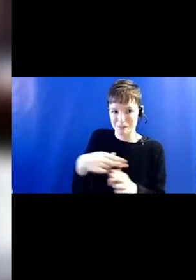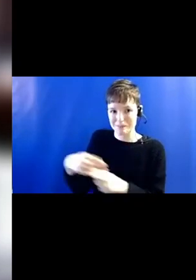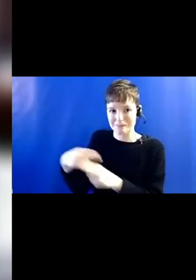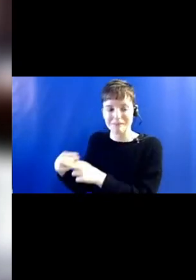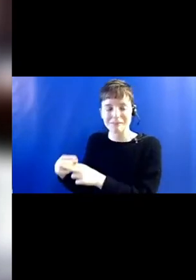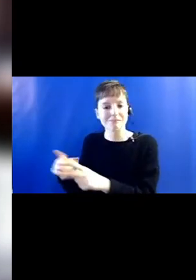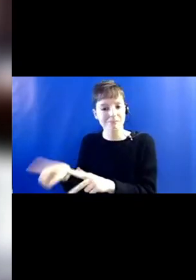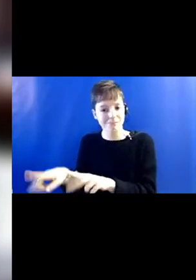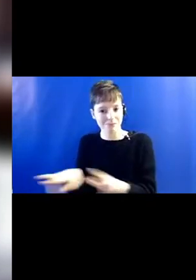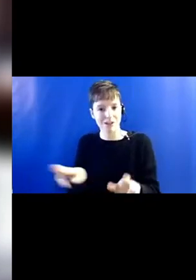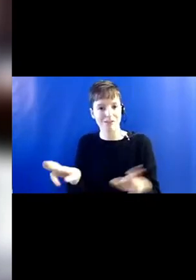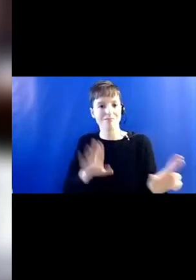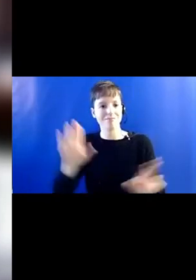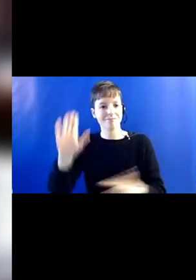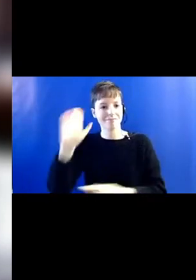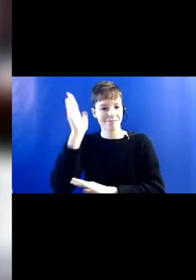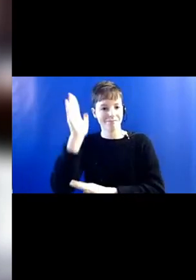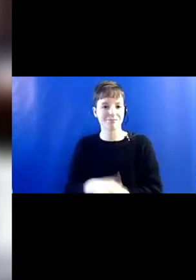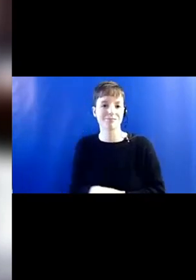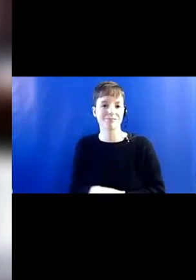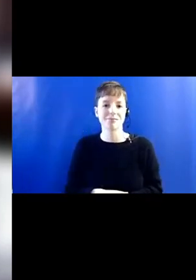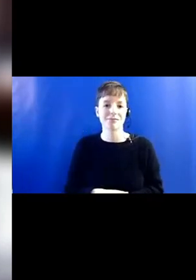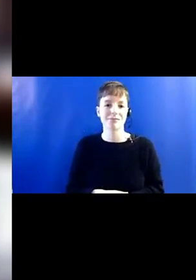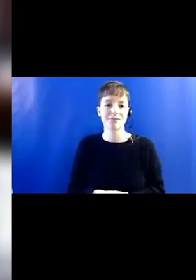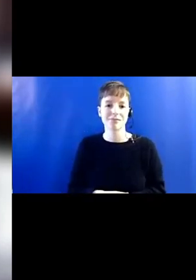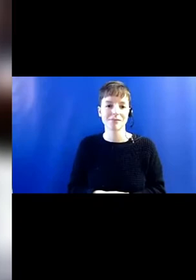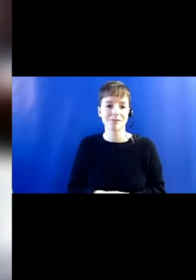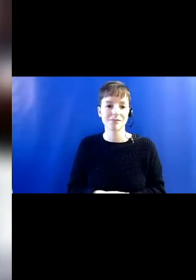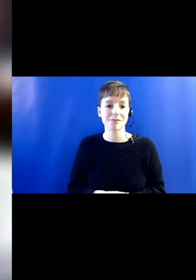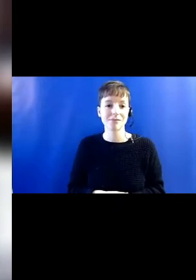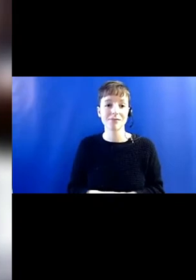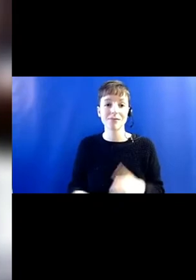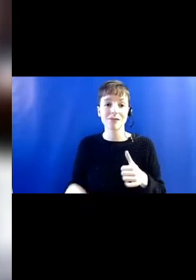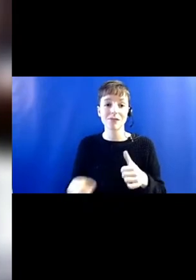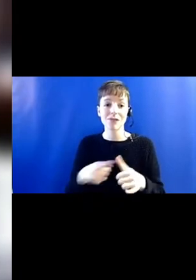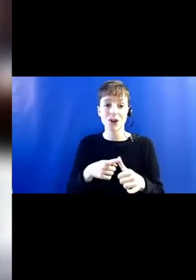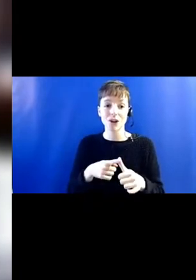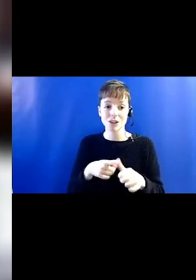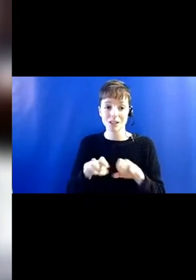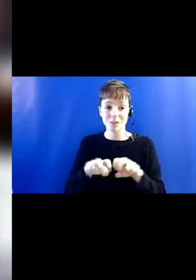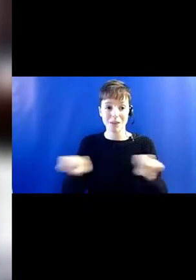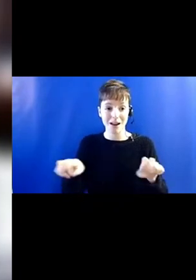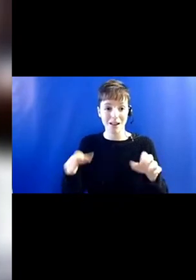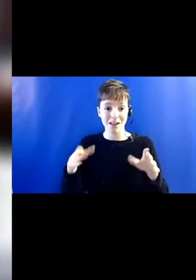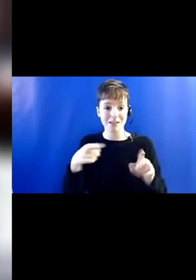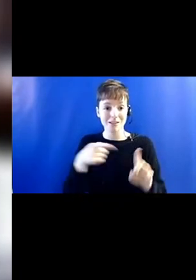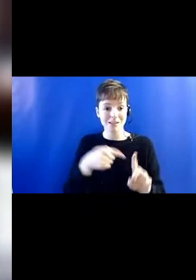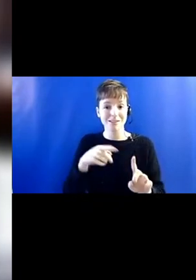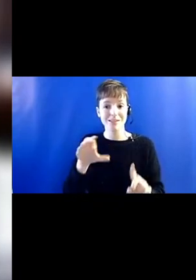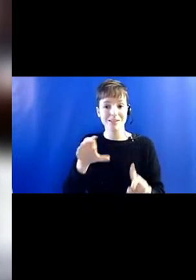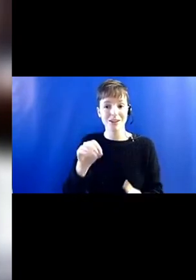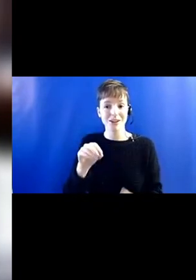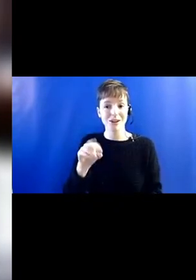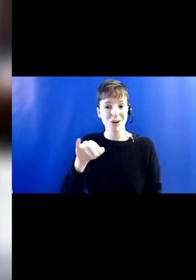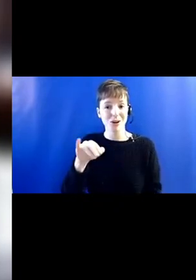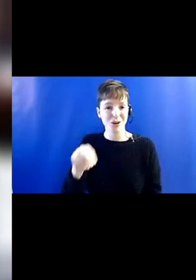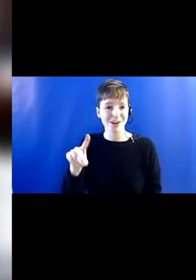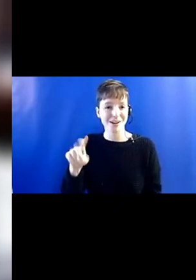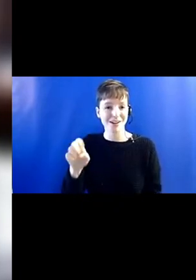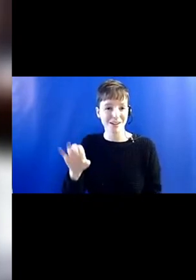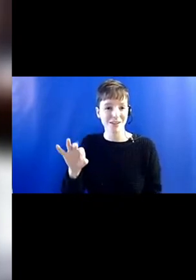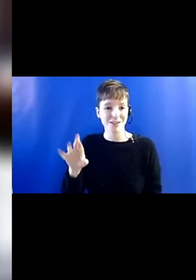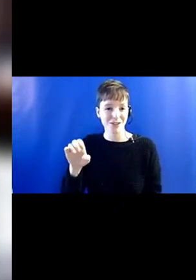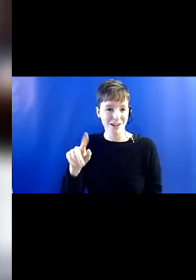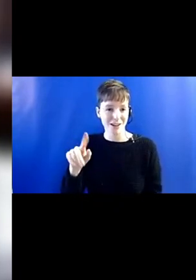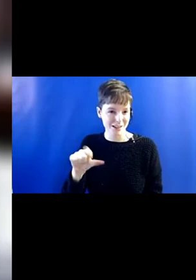presentations. So our first panelist was a member of the project team, Corin de Freitas, whom you met a moment ago,